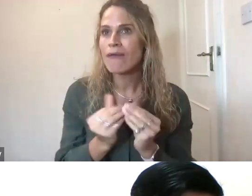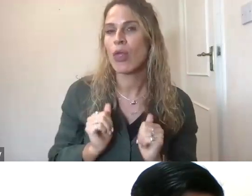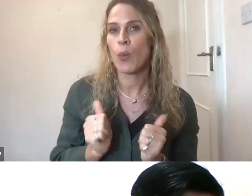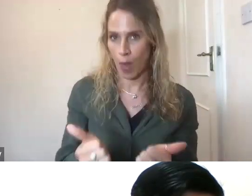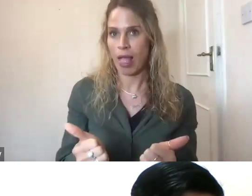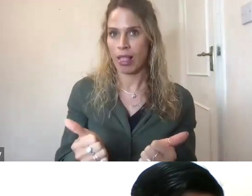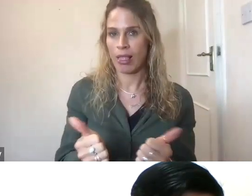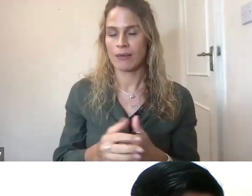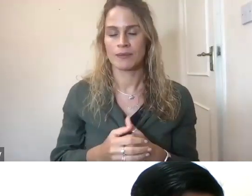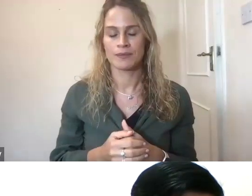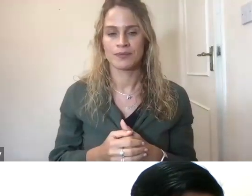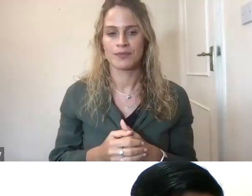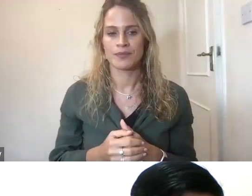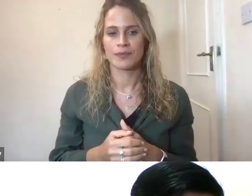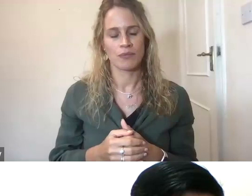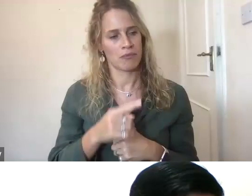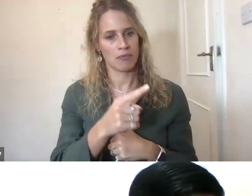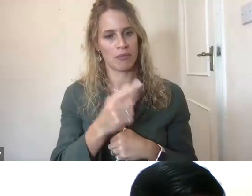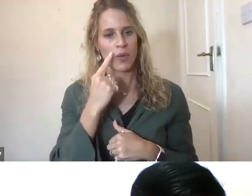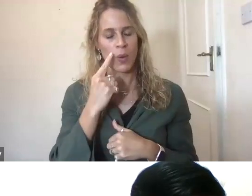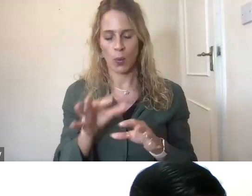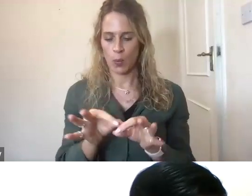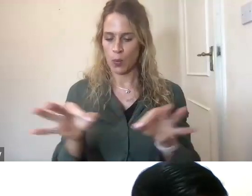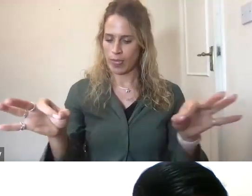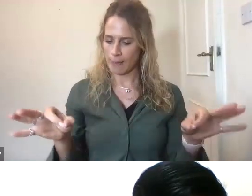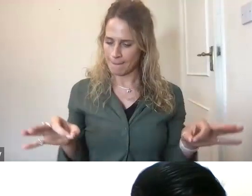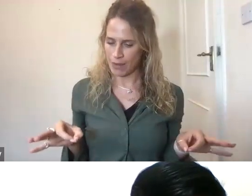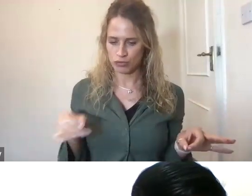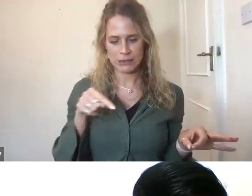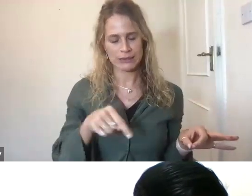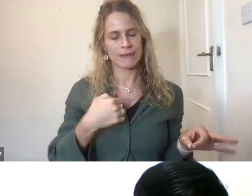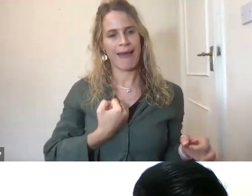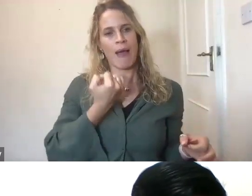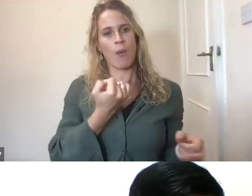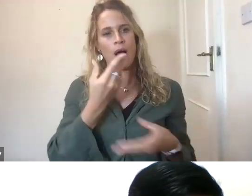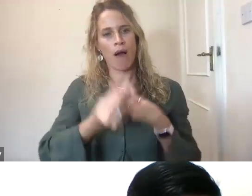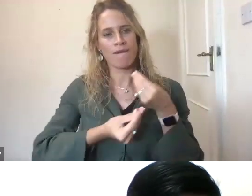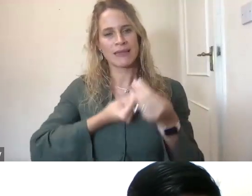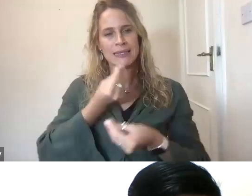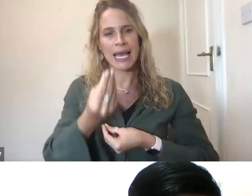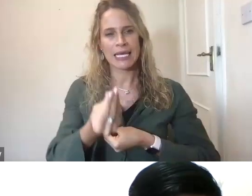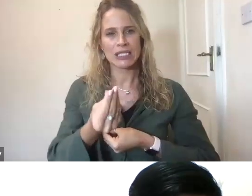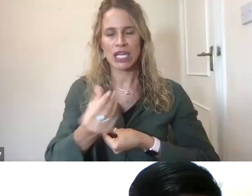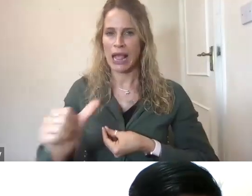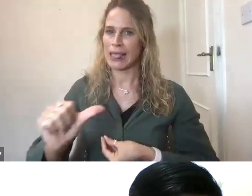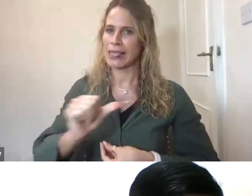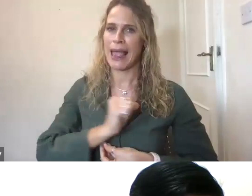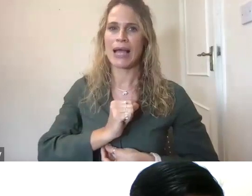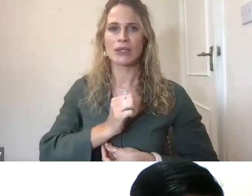laughed. Within the boundaries of the conversation, 1,000 bouquets extended their